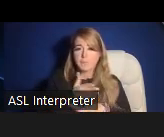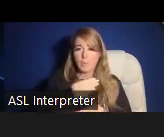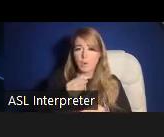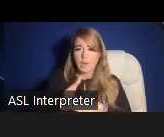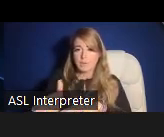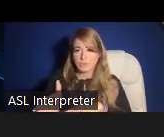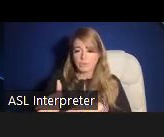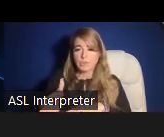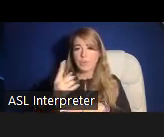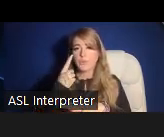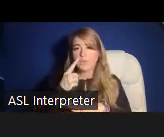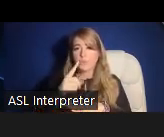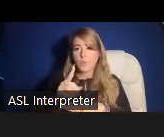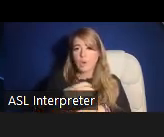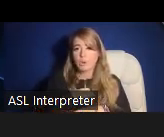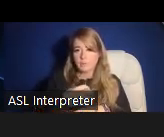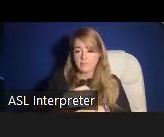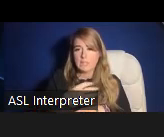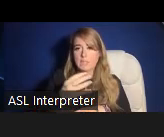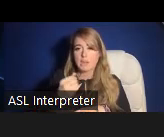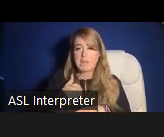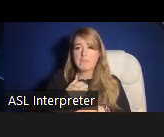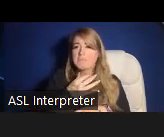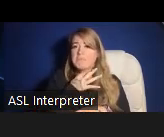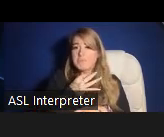after of a grievance. I would like some